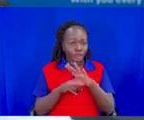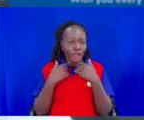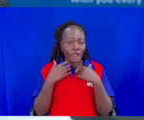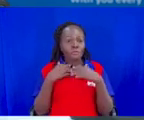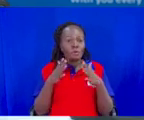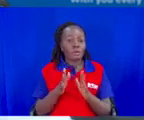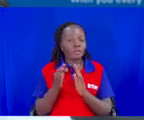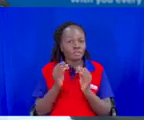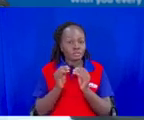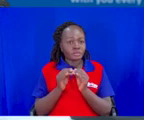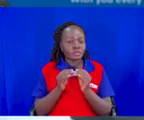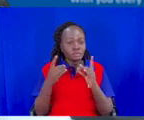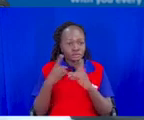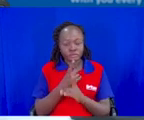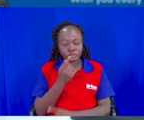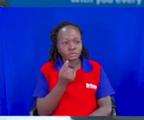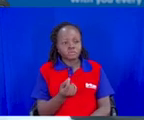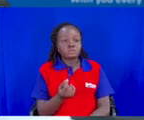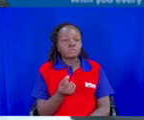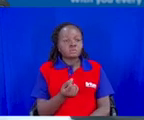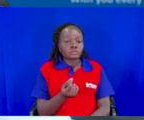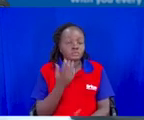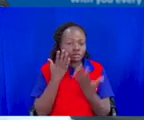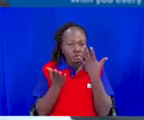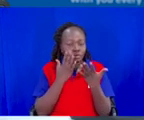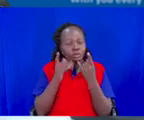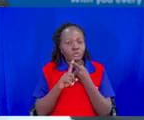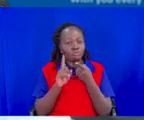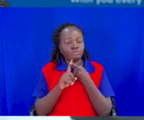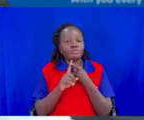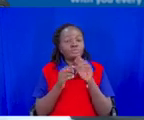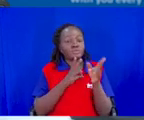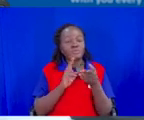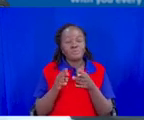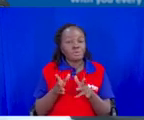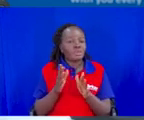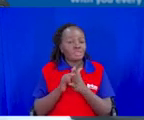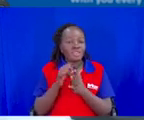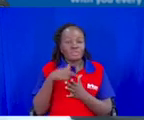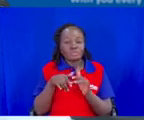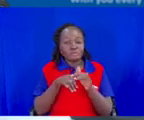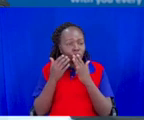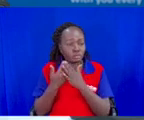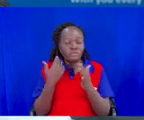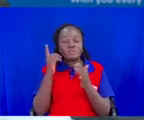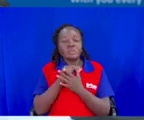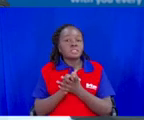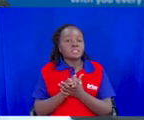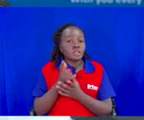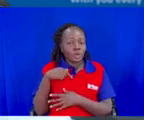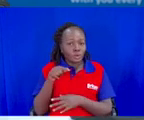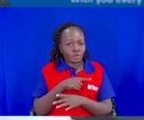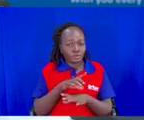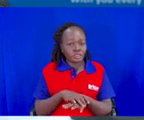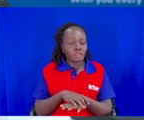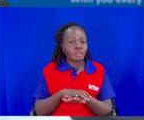meeting differs slightly compared to the traditional format that we followed, we've taken